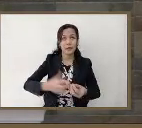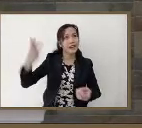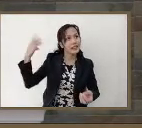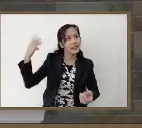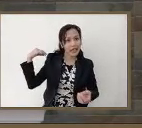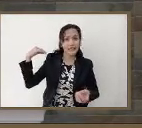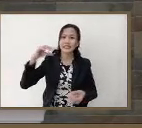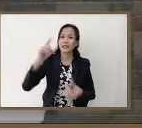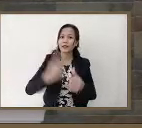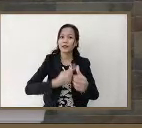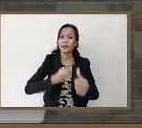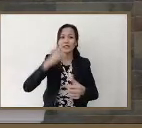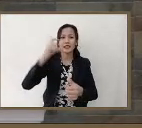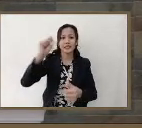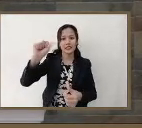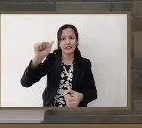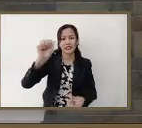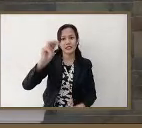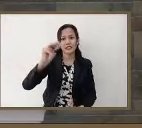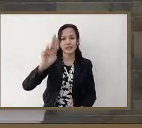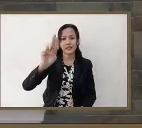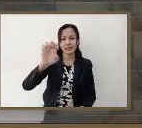pupunta muna tayo sa book of